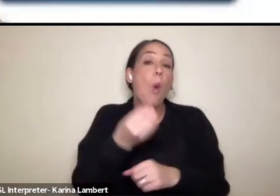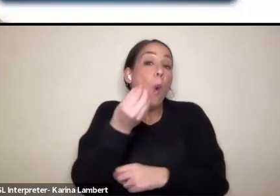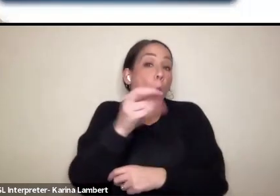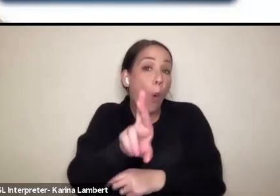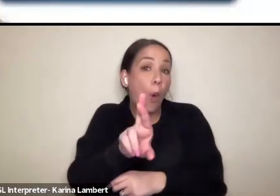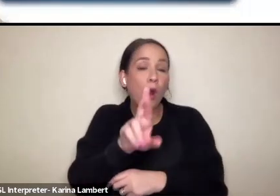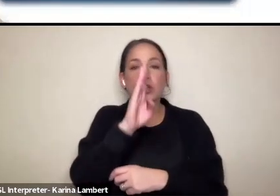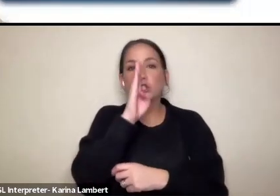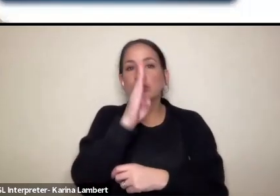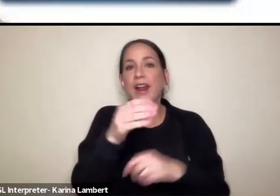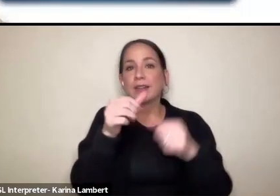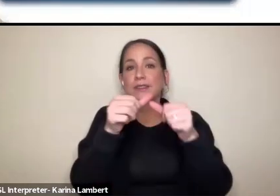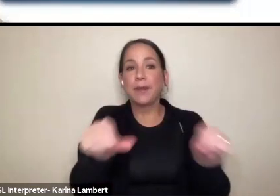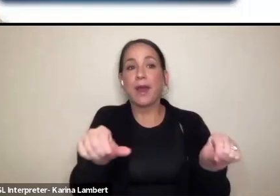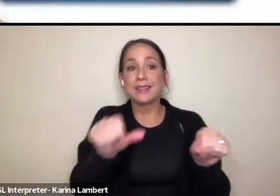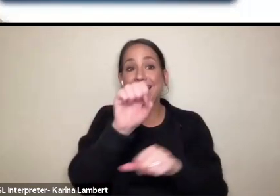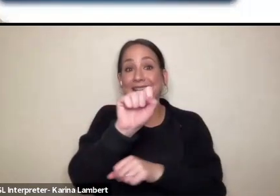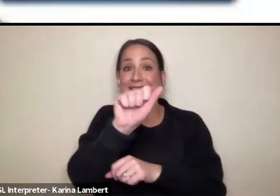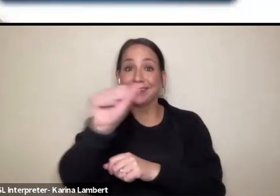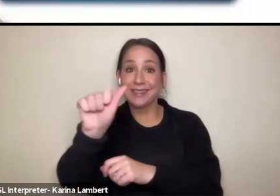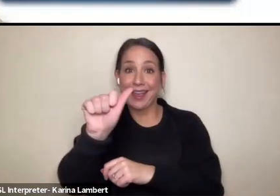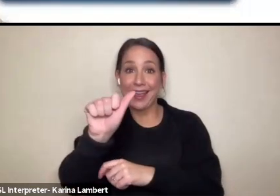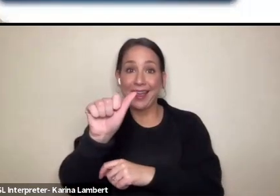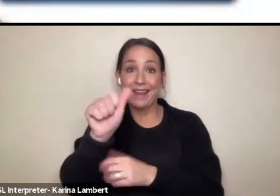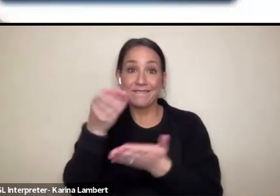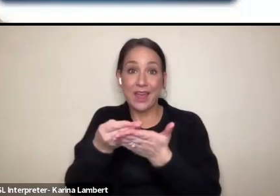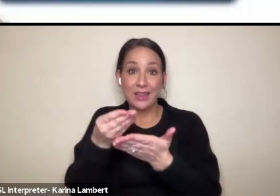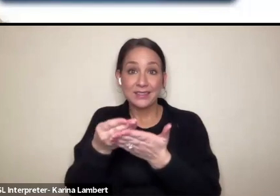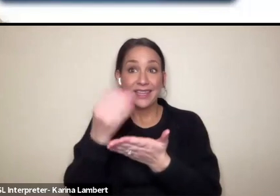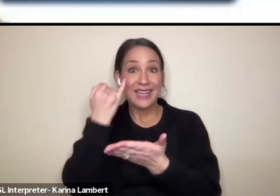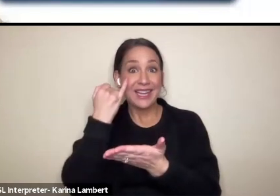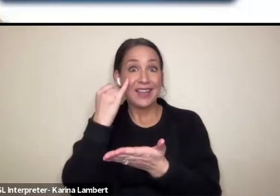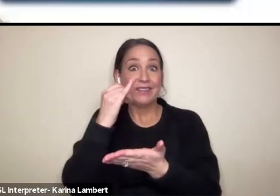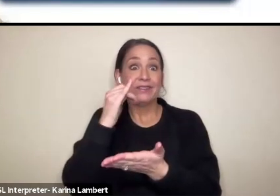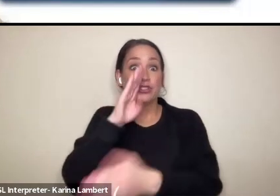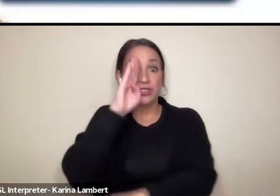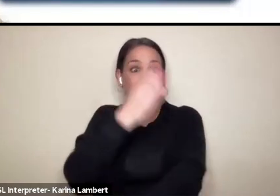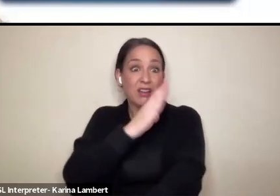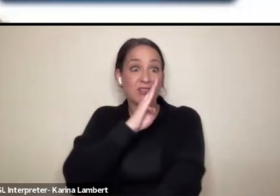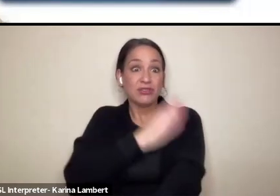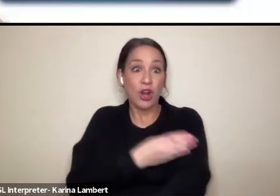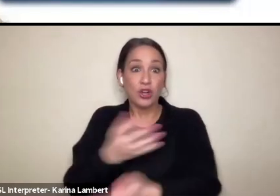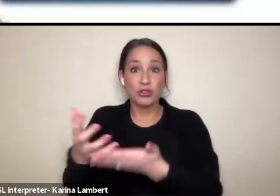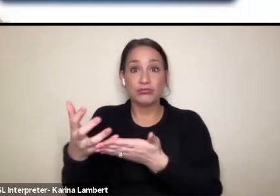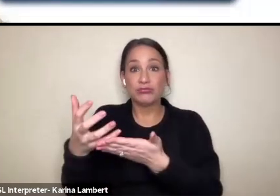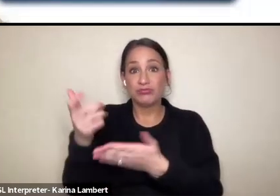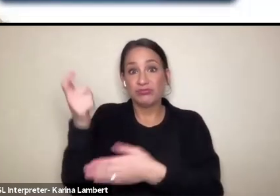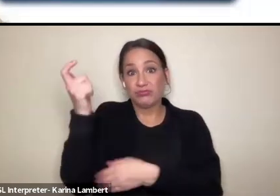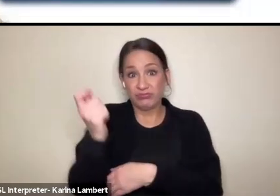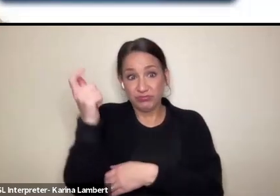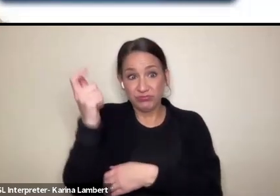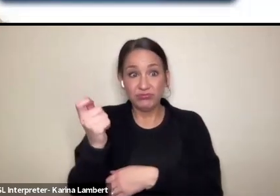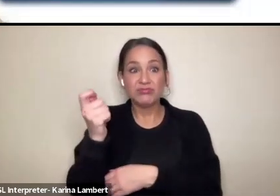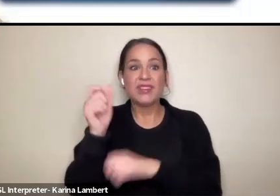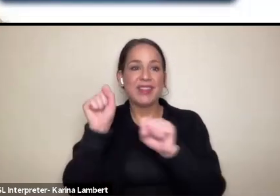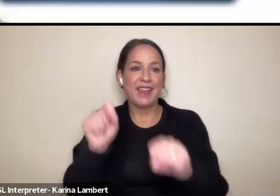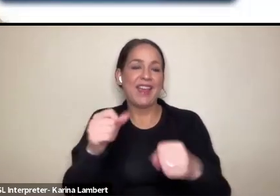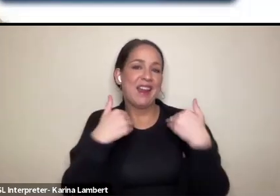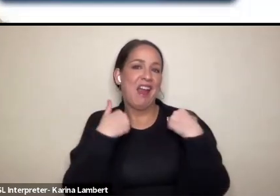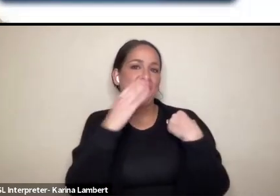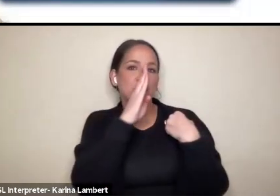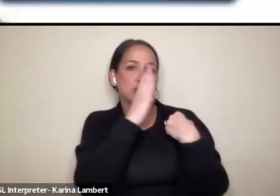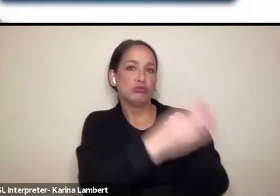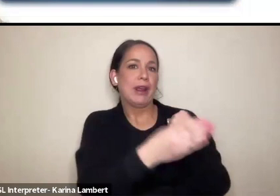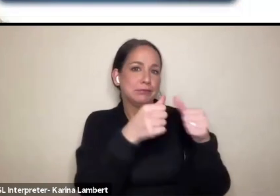SSI or SSDI and you wanted to do a direct deposit into Able, you're able to do that. You don't have to, but it's something that people have